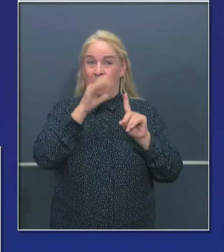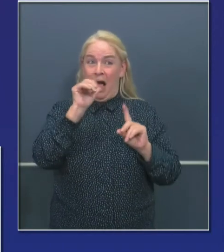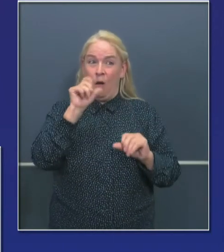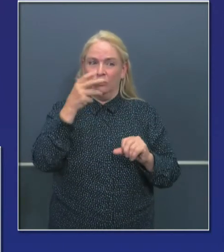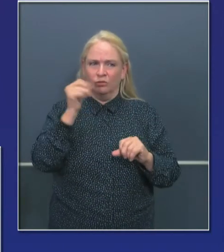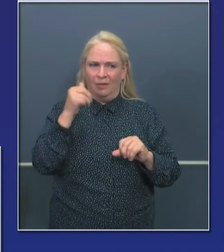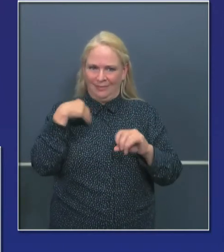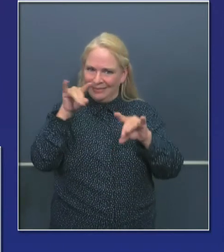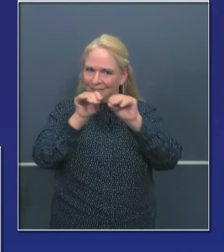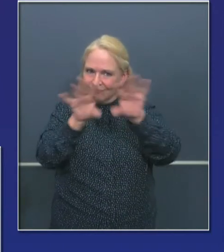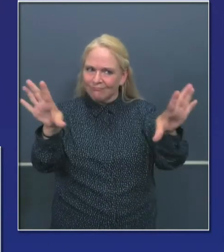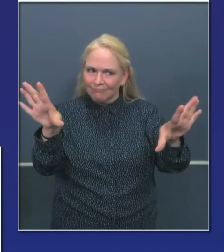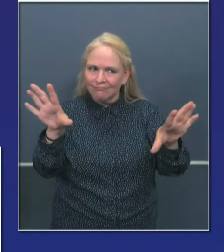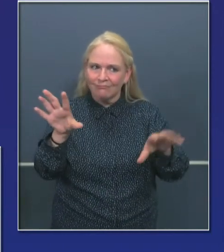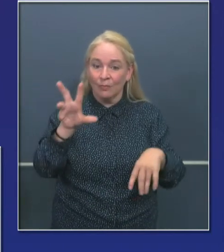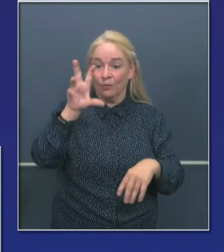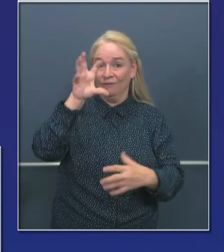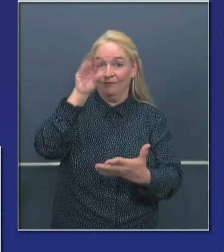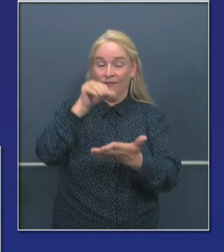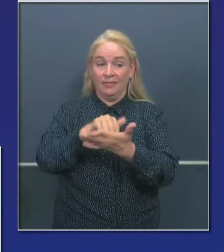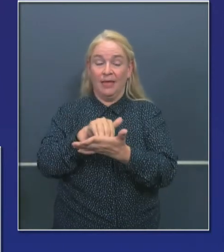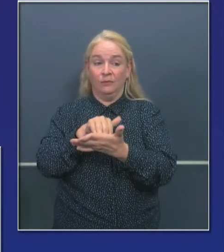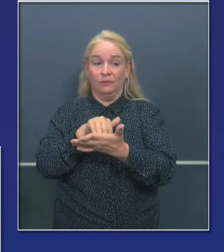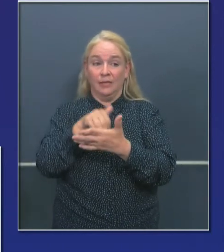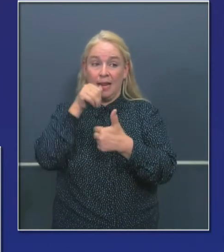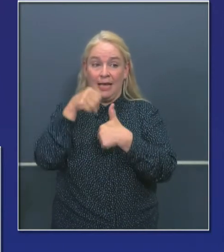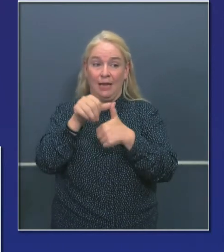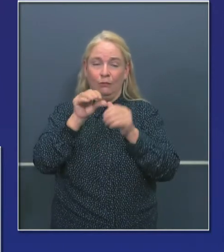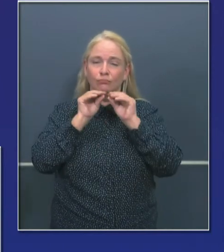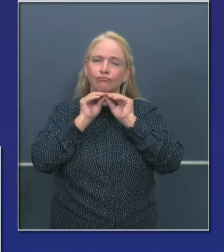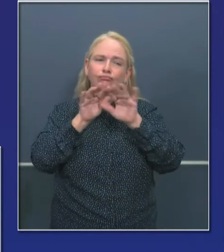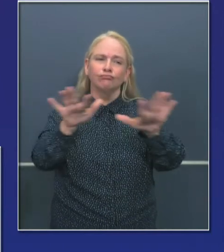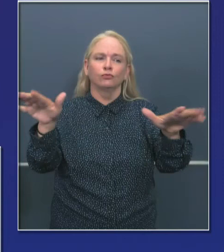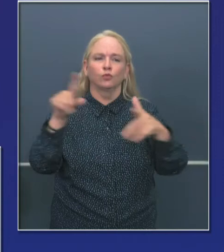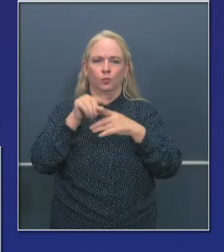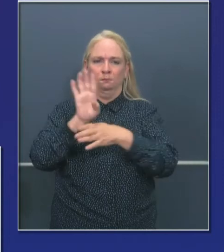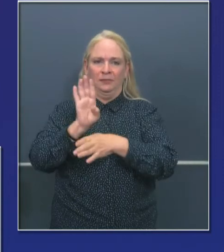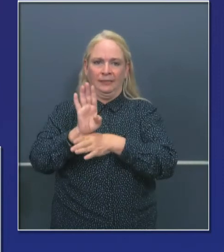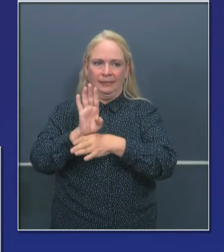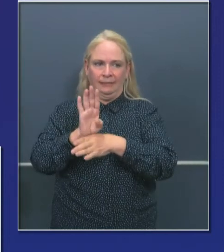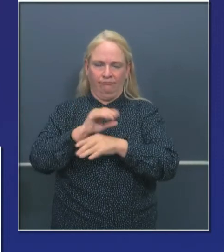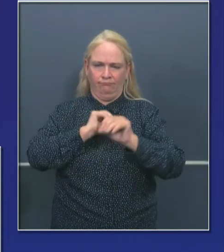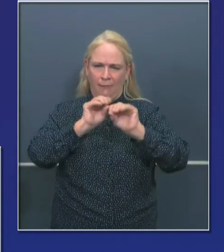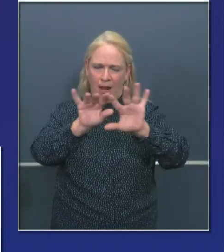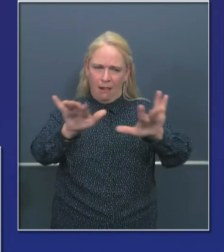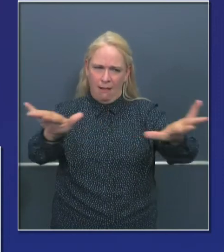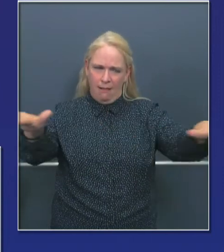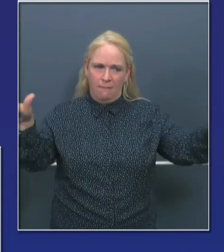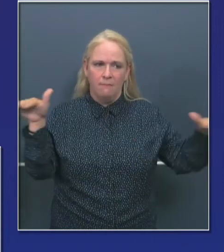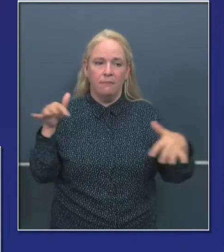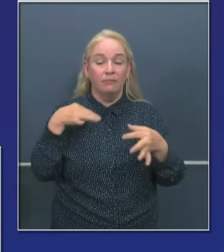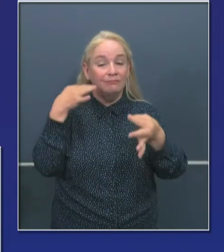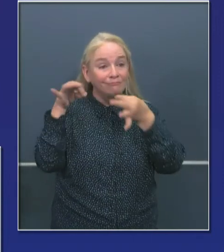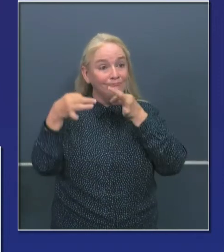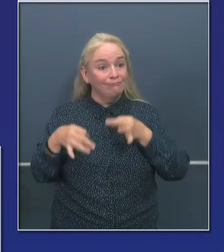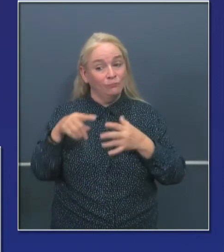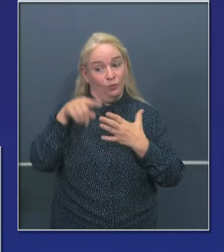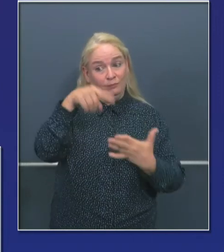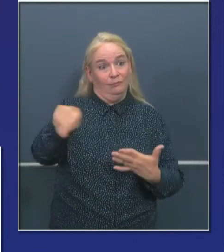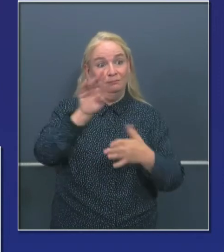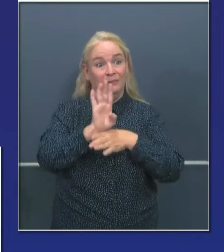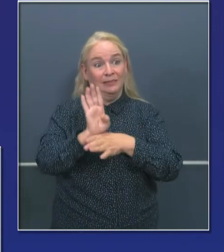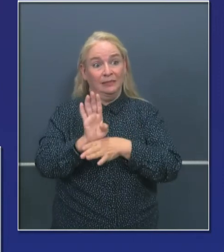over 350,000 letters that we sent out yesterday, specifically laying out expectations in terms of